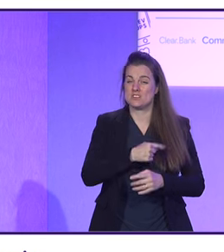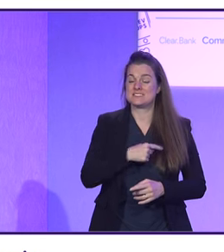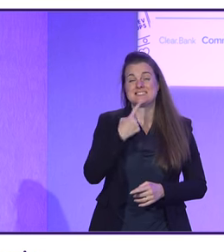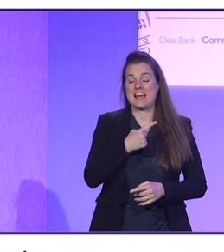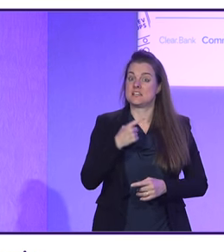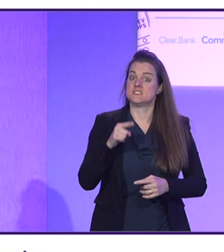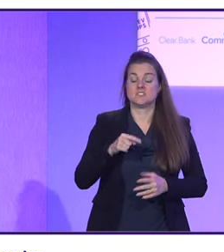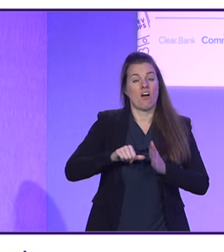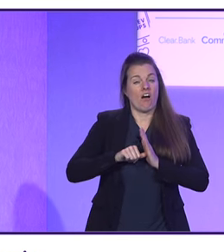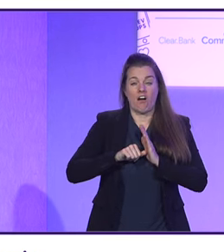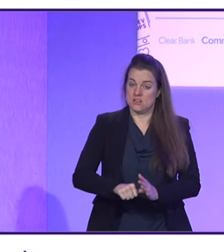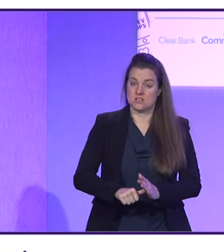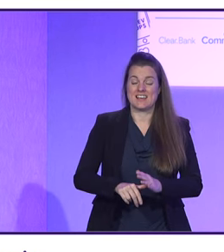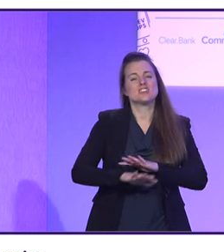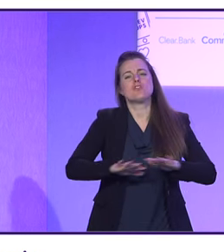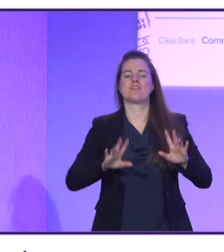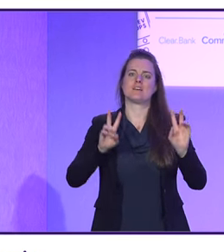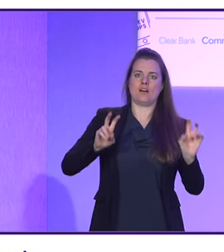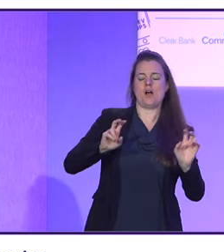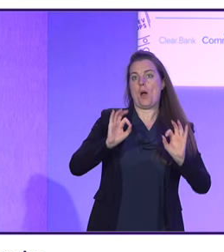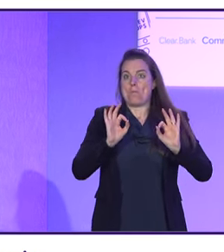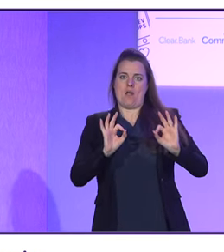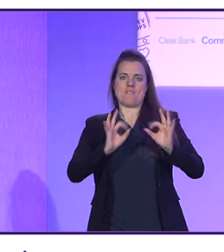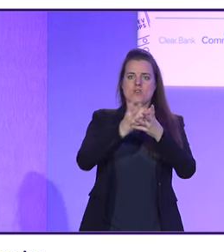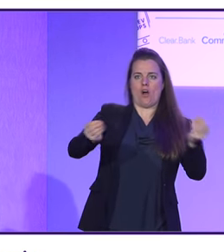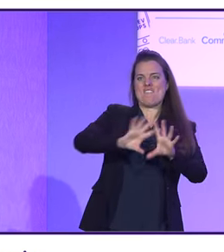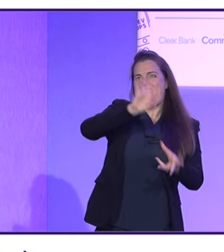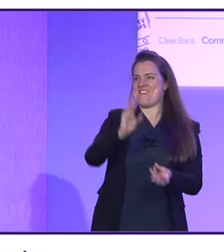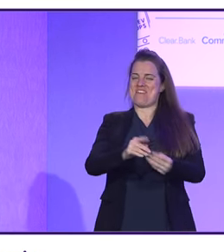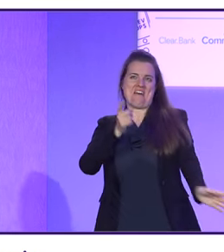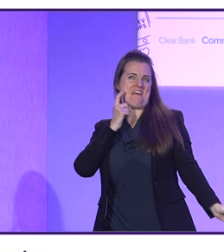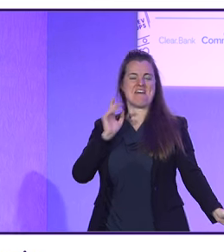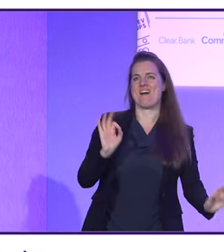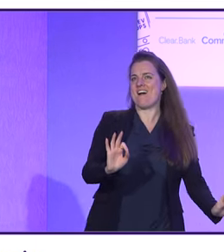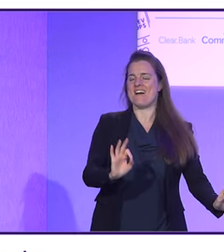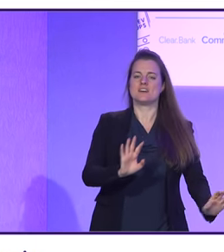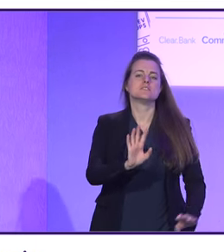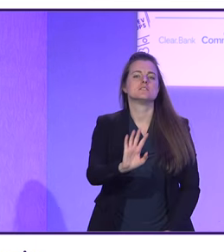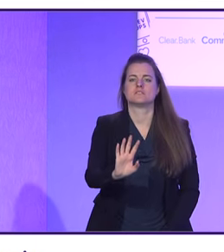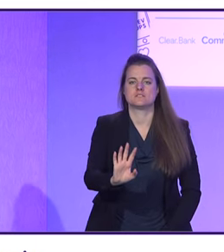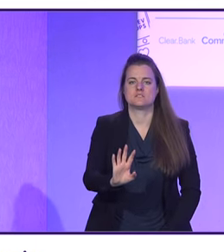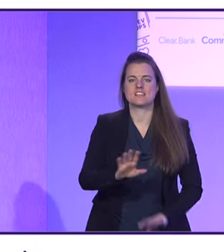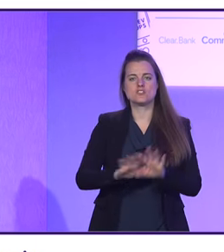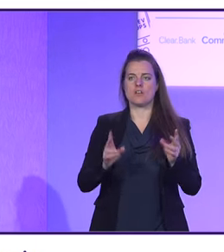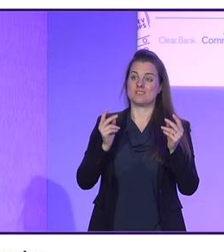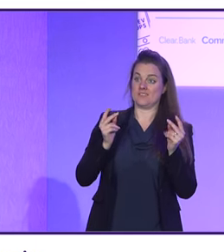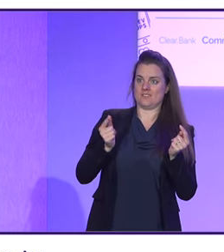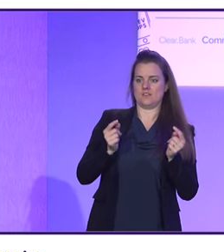silver bullet. It is not something you can just buy and set up in your organization, and all of a sudden, you've scaled your DevOps.